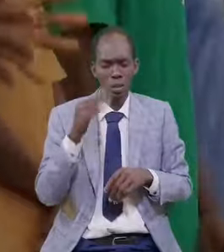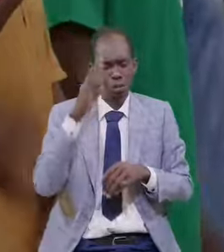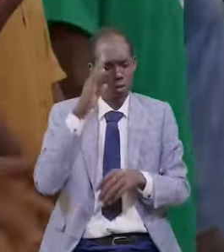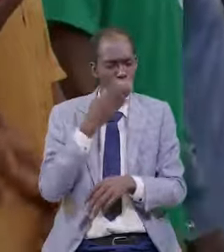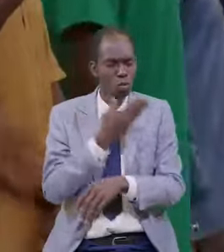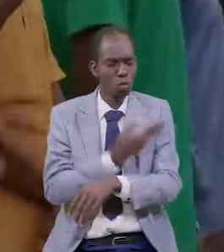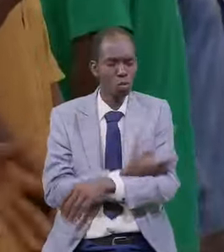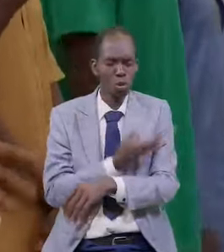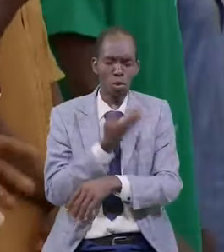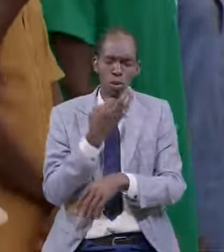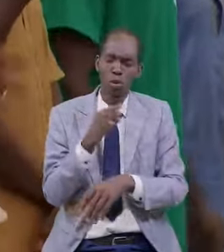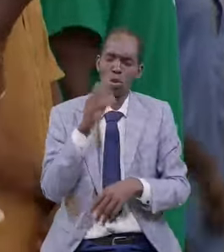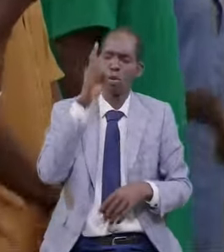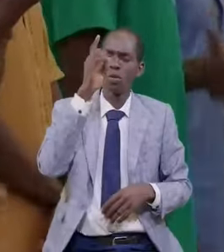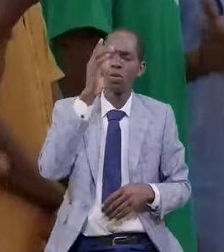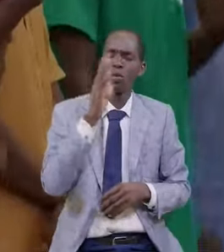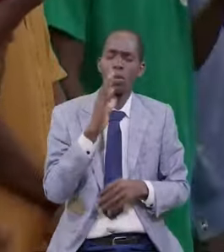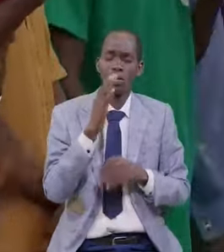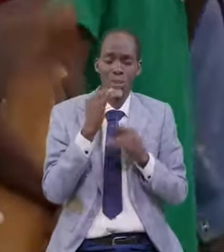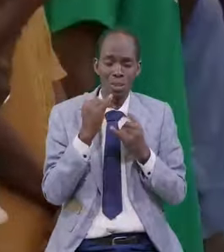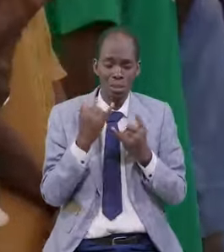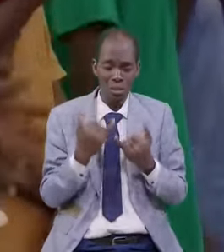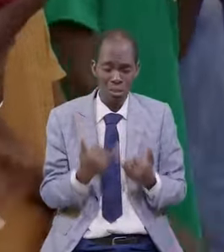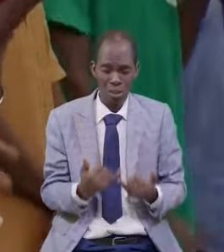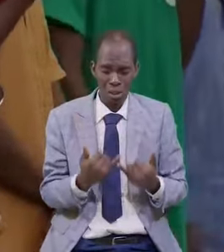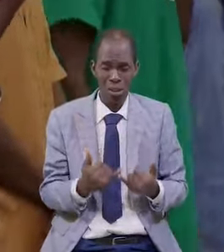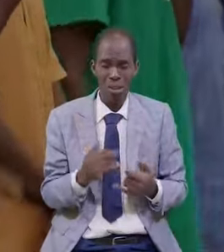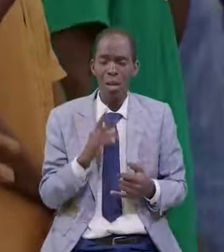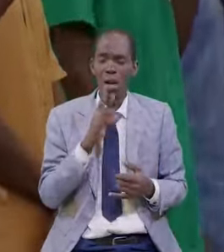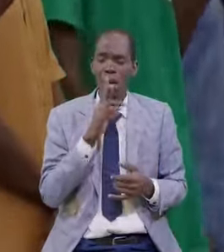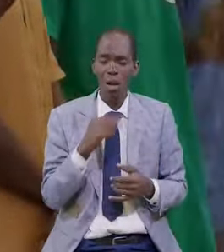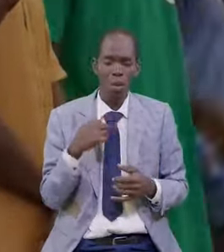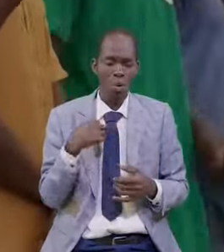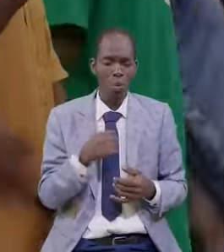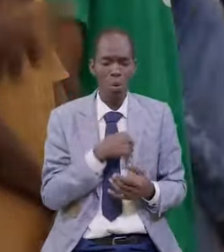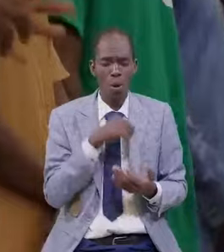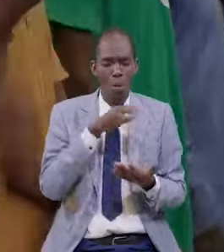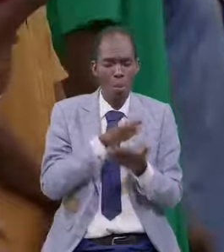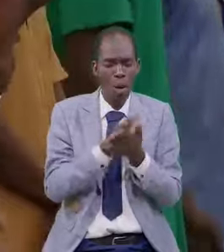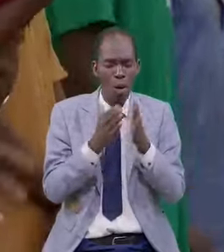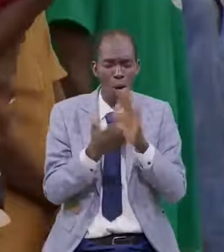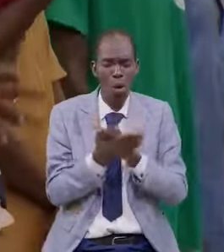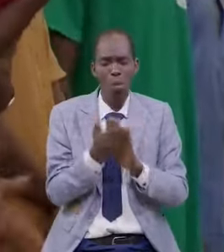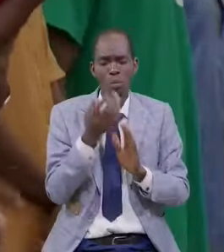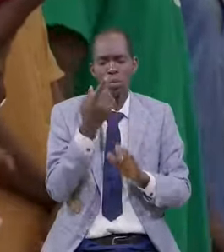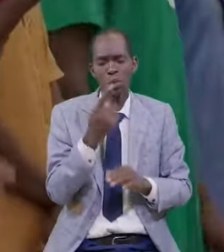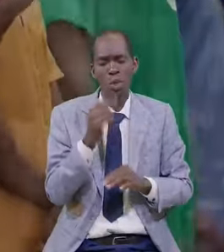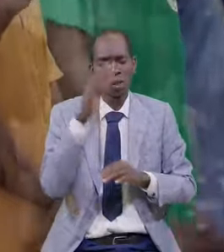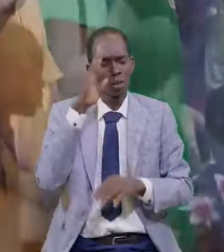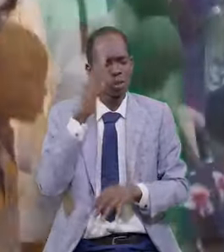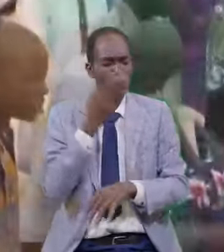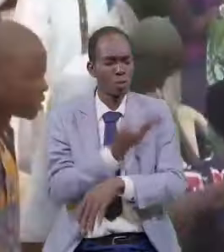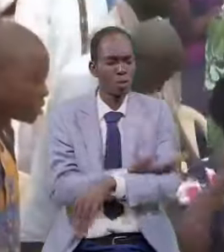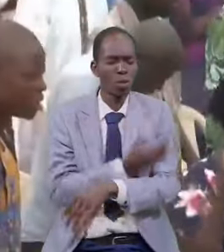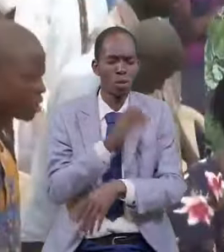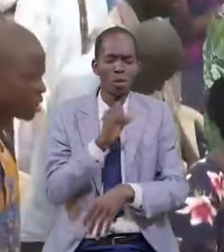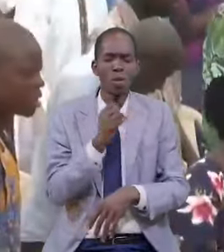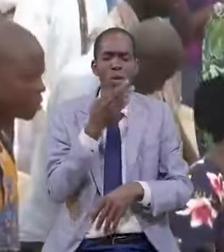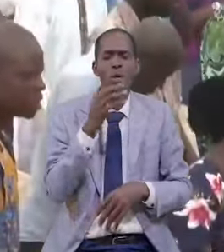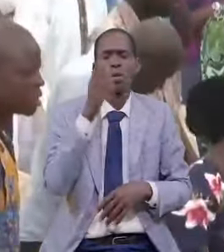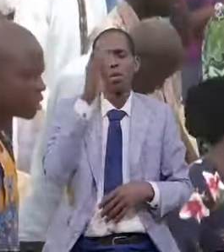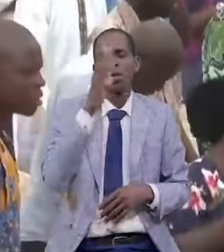of God now are we the sons of God it does not yet appear what we yet shall